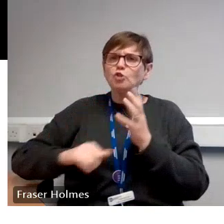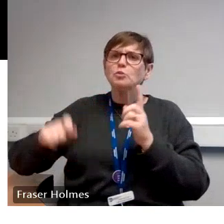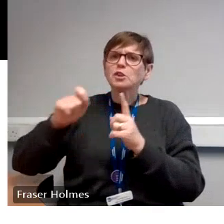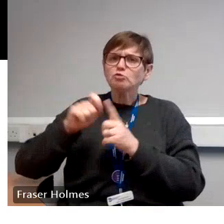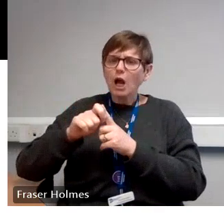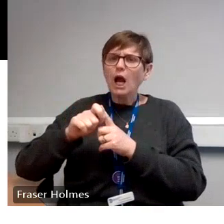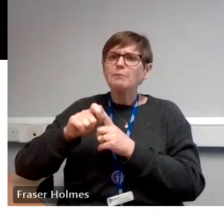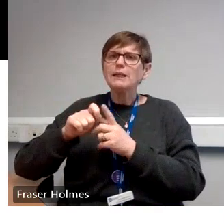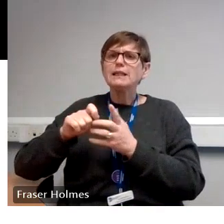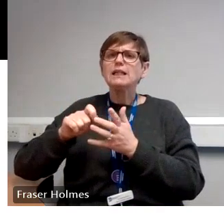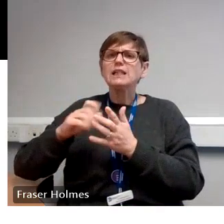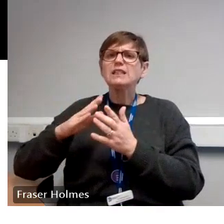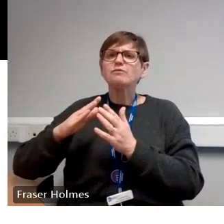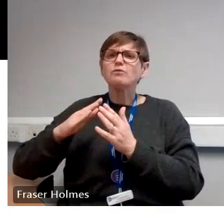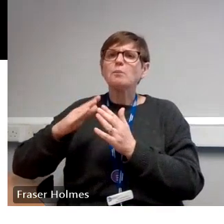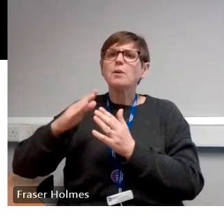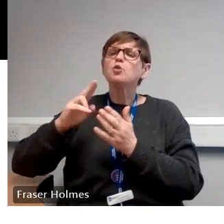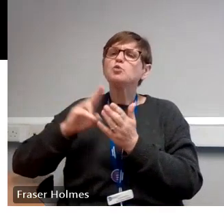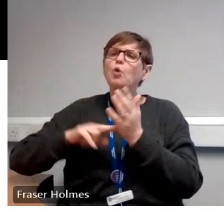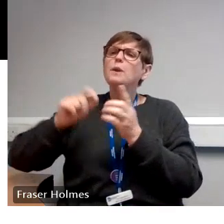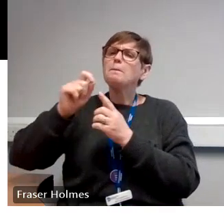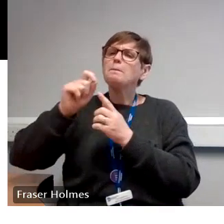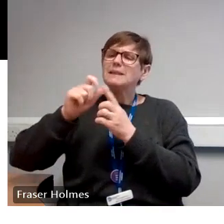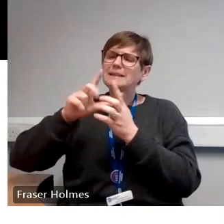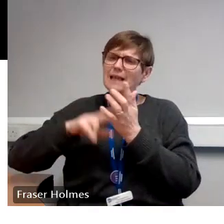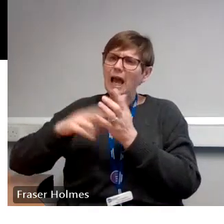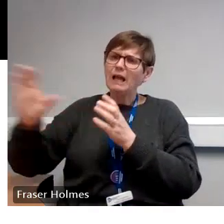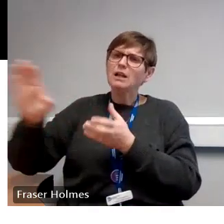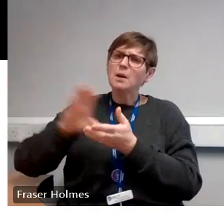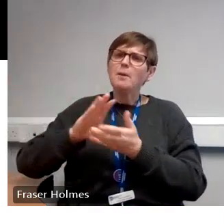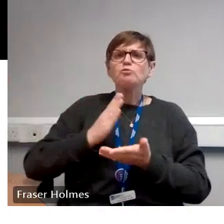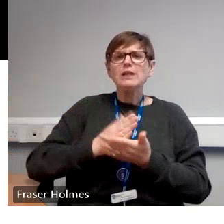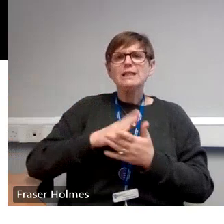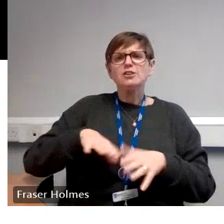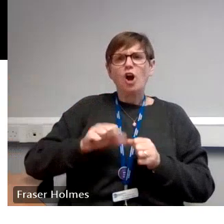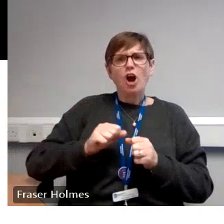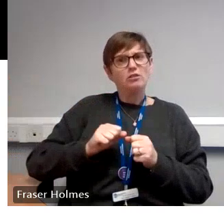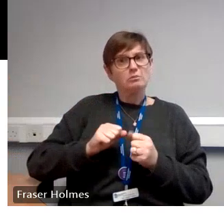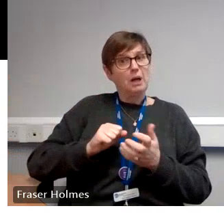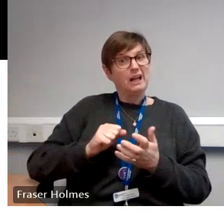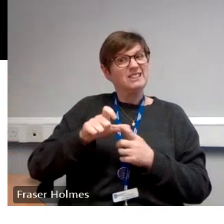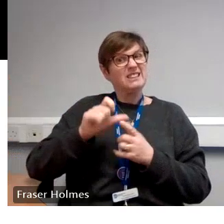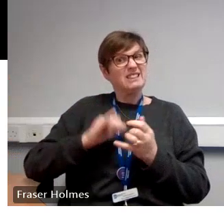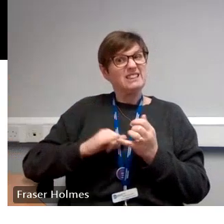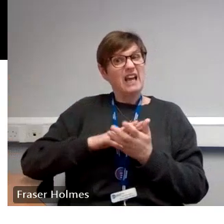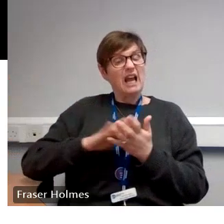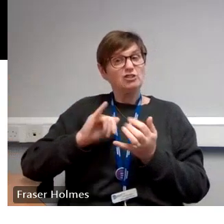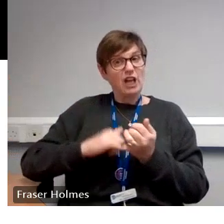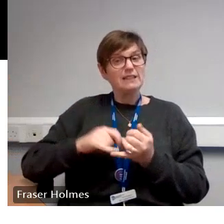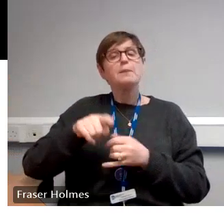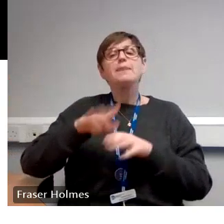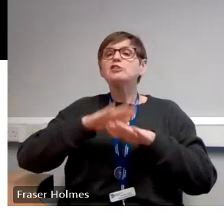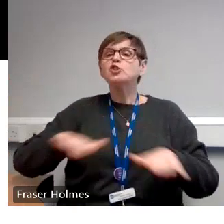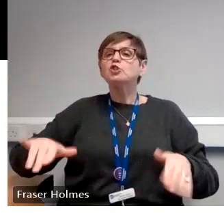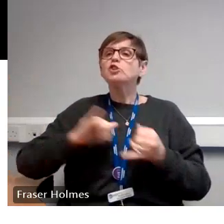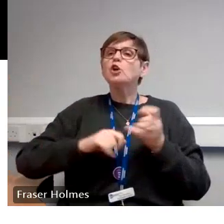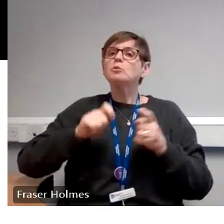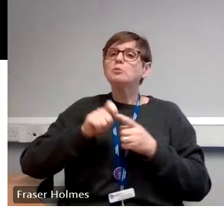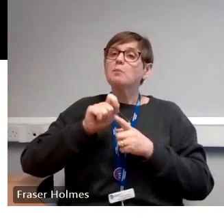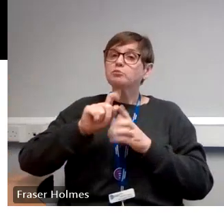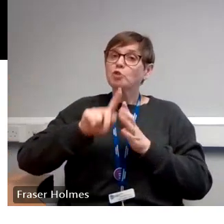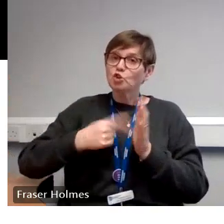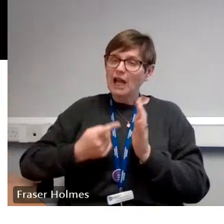by 4 northern PCNs, but it was actually initiated by DCHS. So that is a children's social prescribing project based